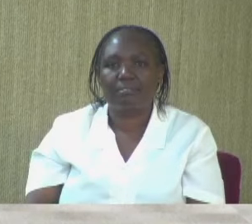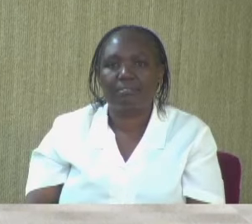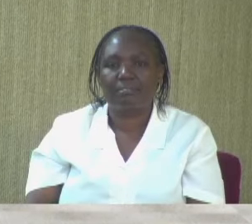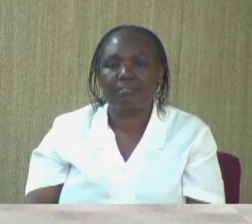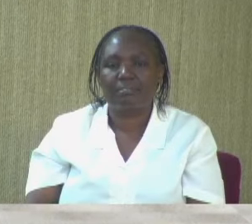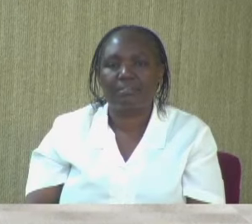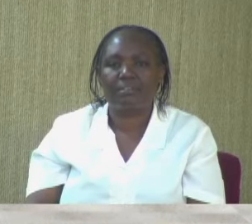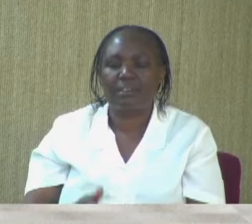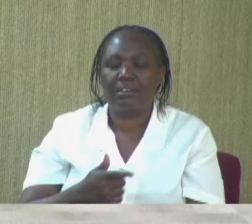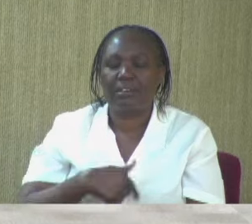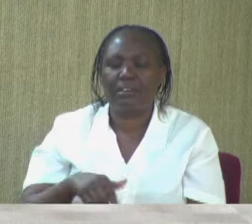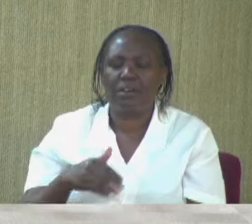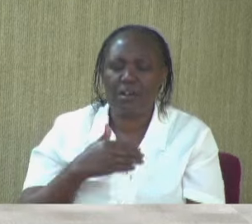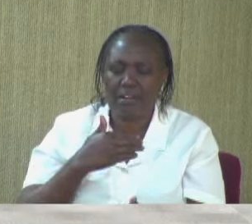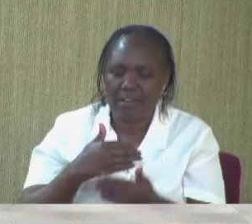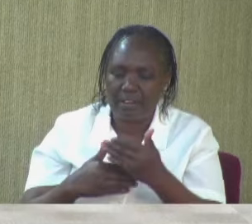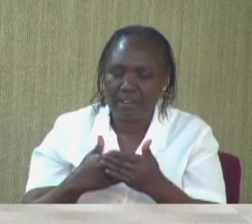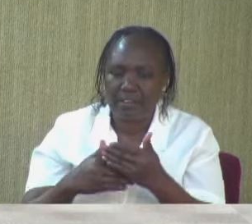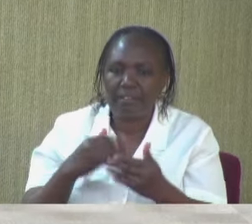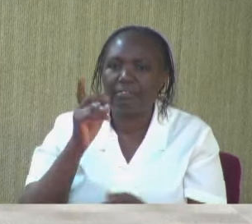we are almost winding up.